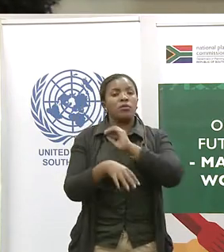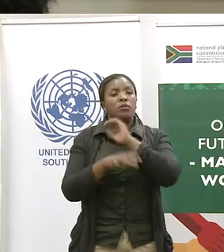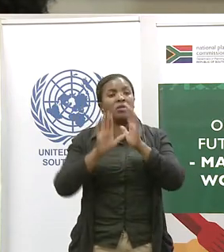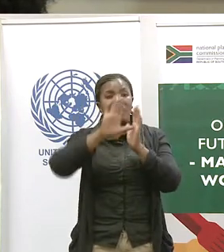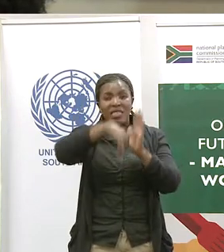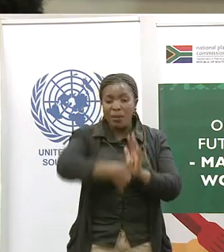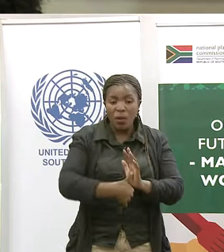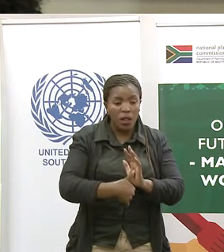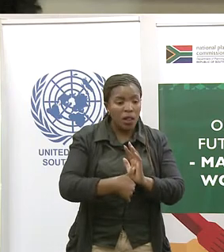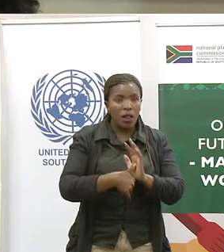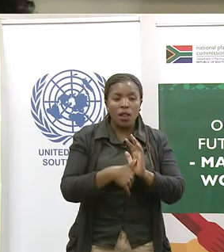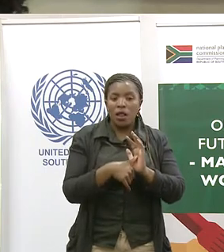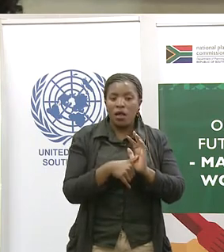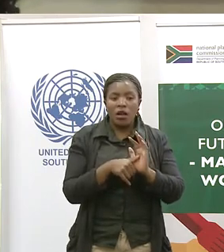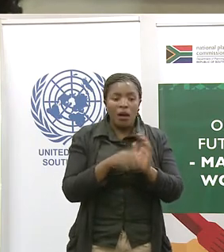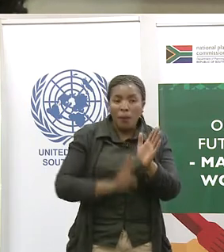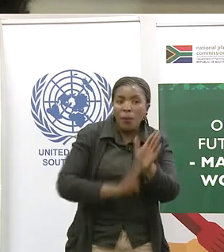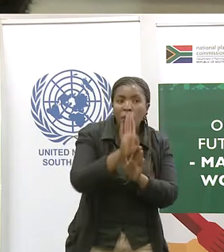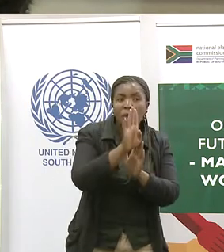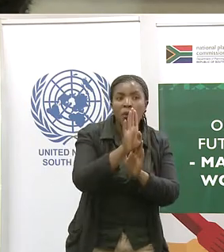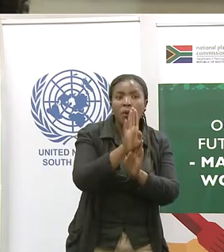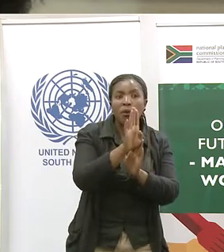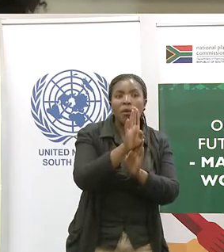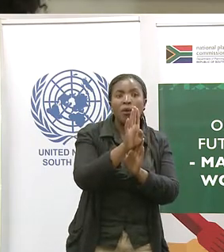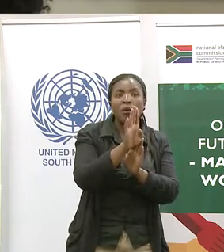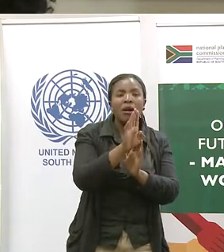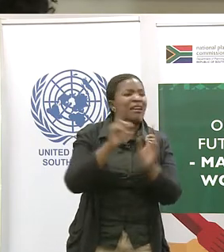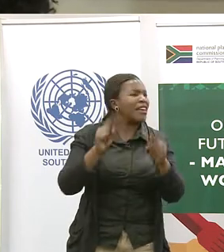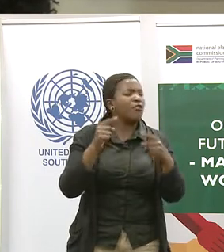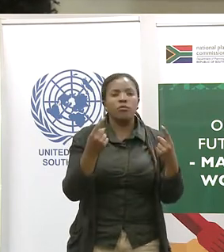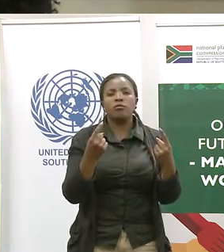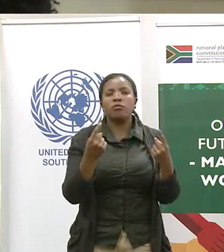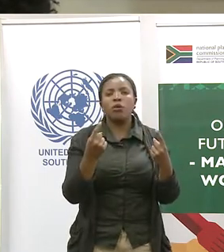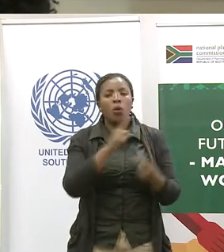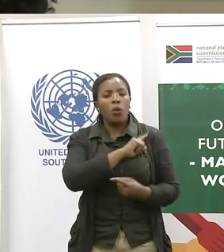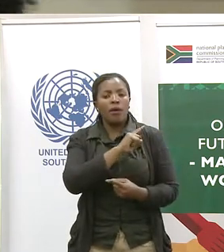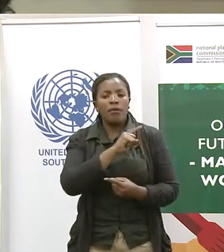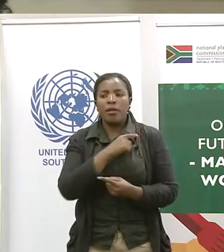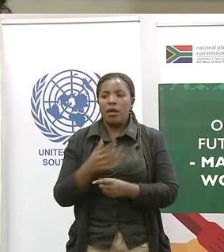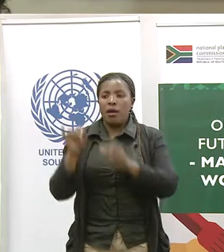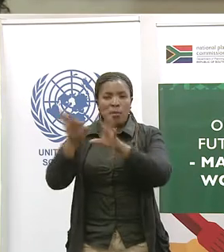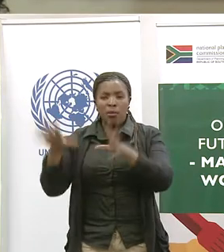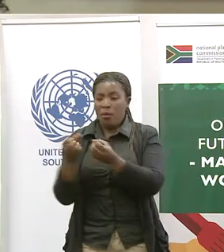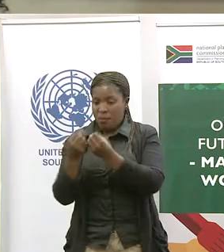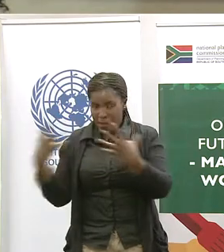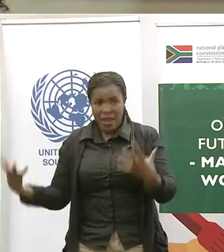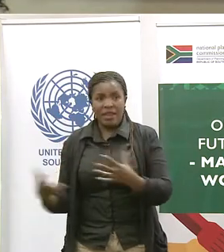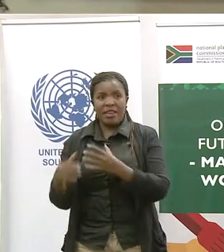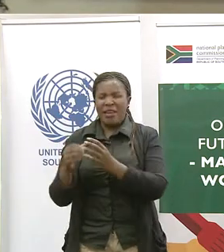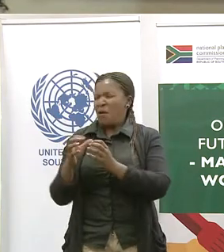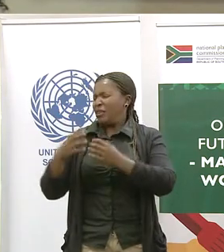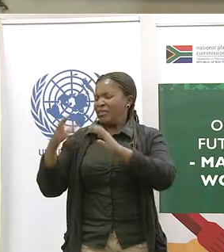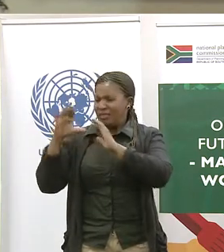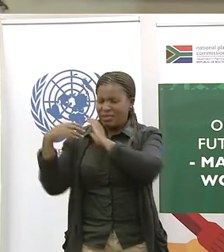because if 90% of the ordinary population is suffering, 90% of people with disability will